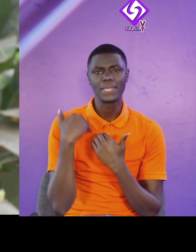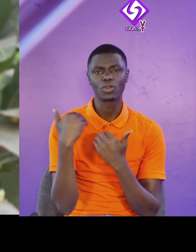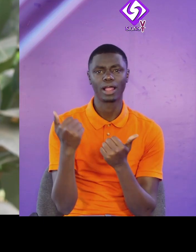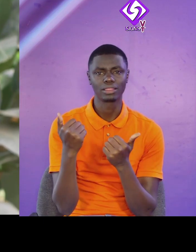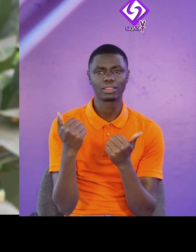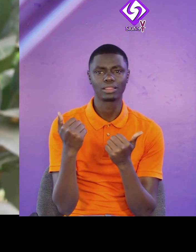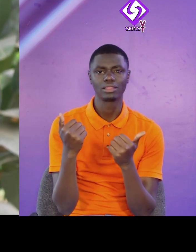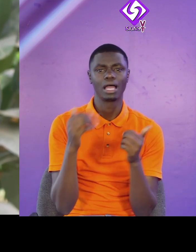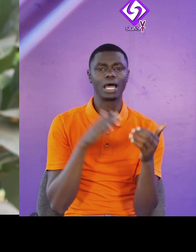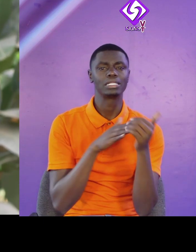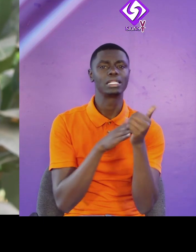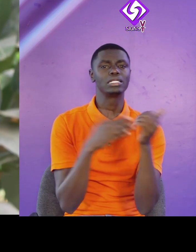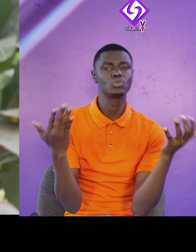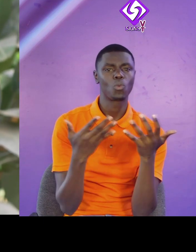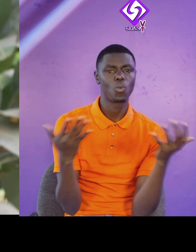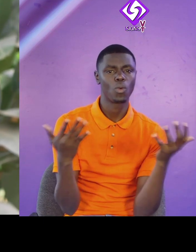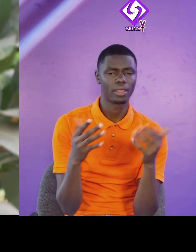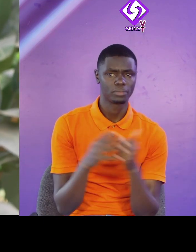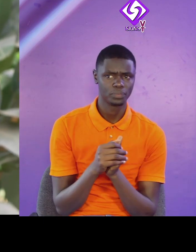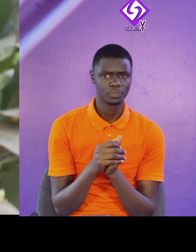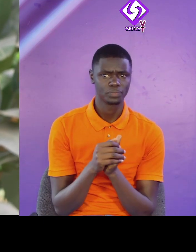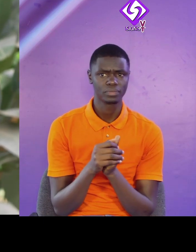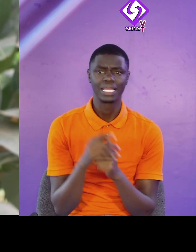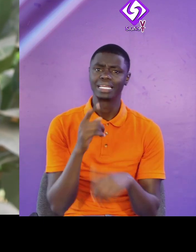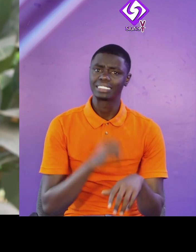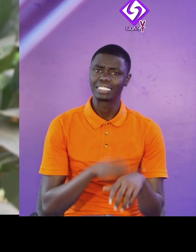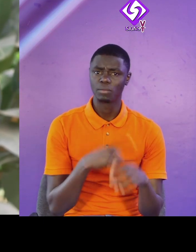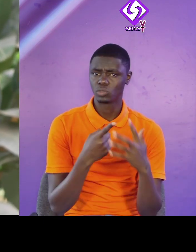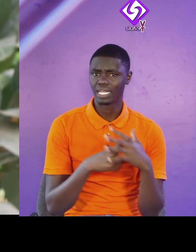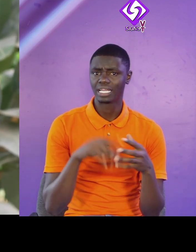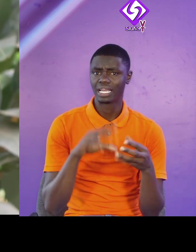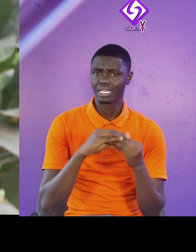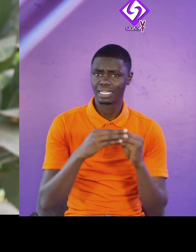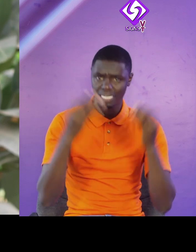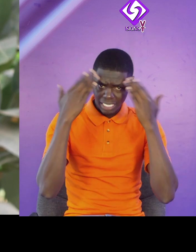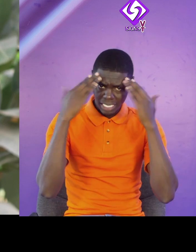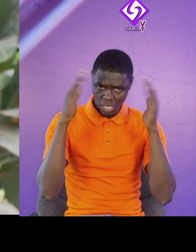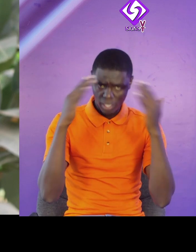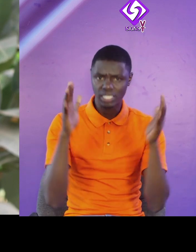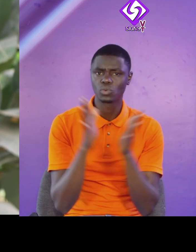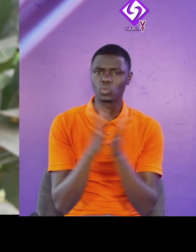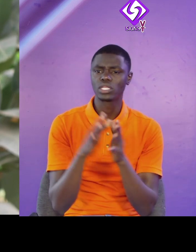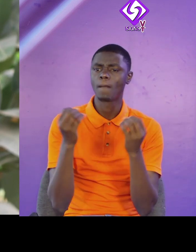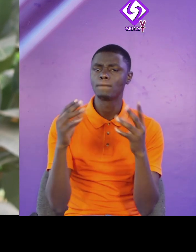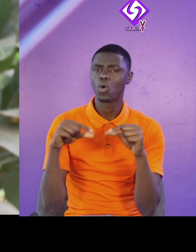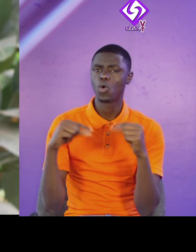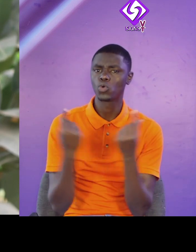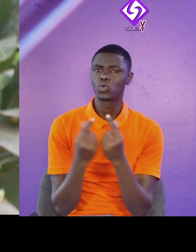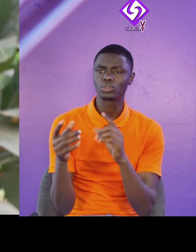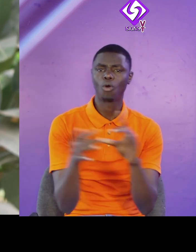and what, you know, once we start raising awareness with more groups collaborating